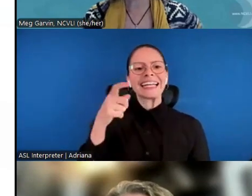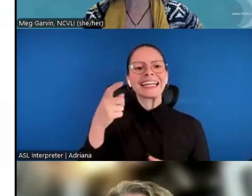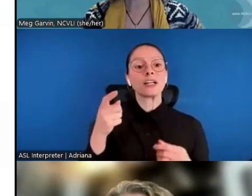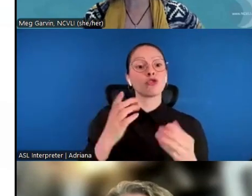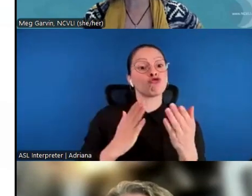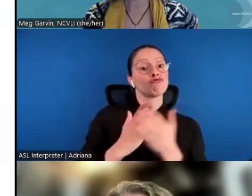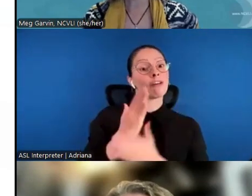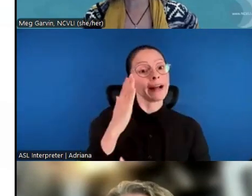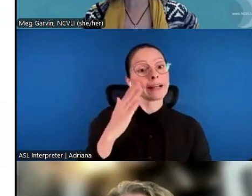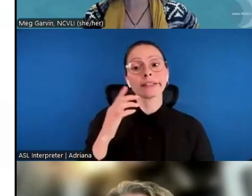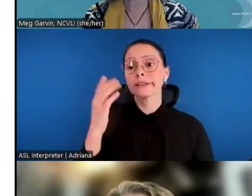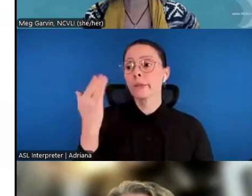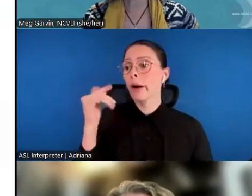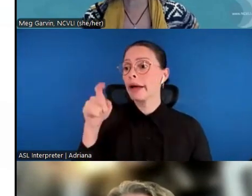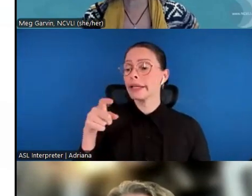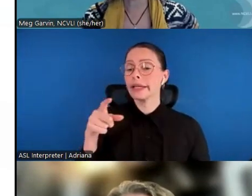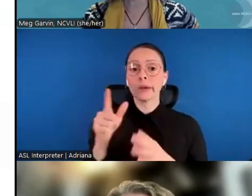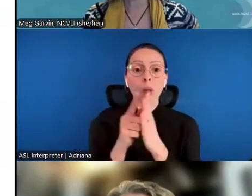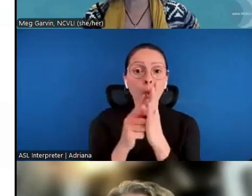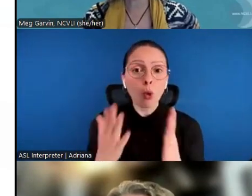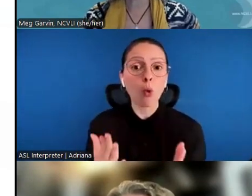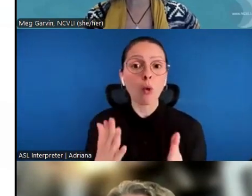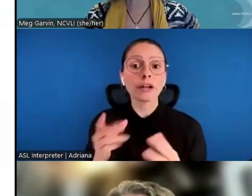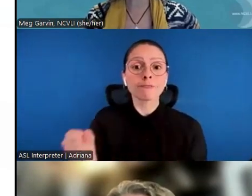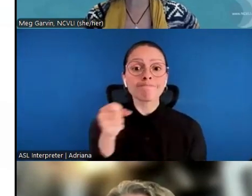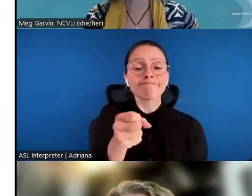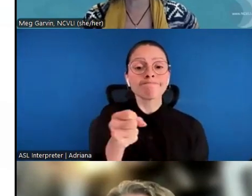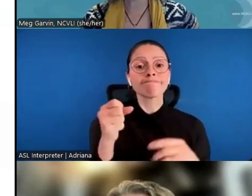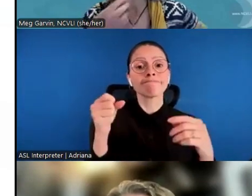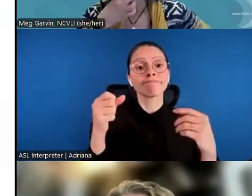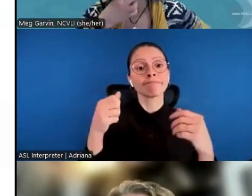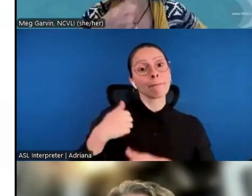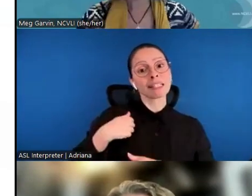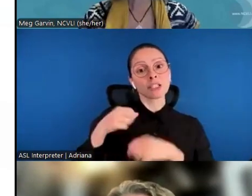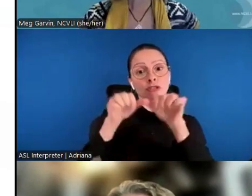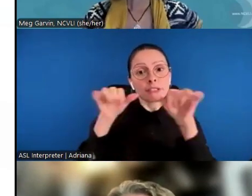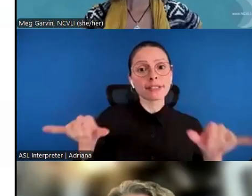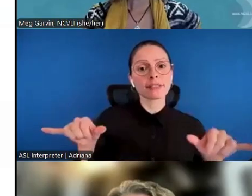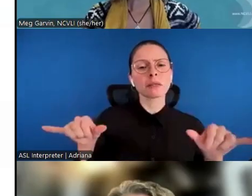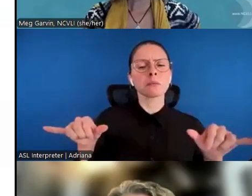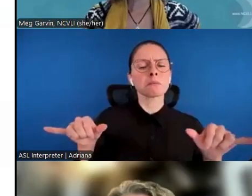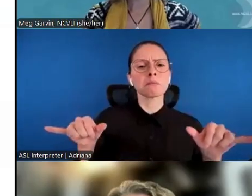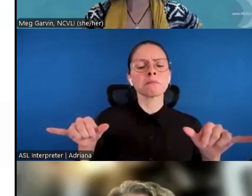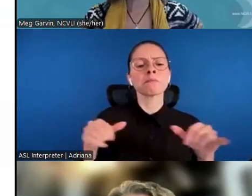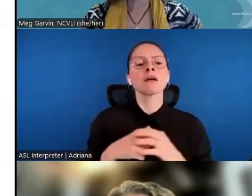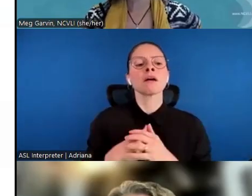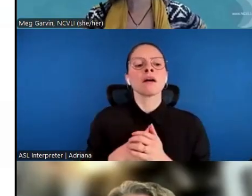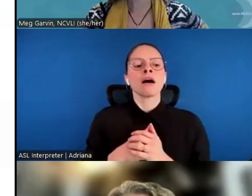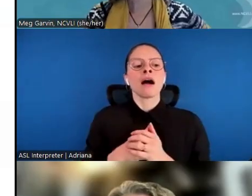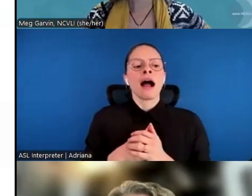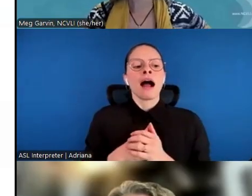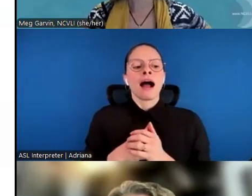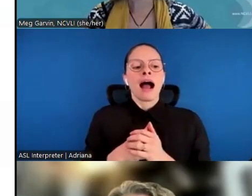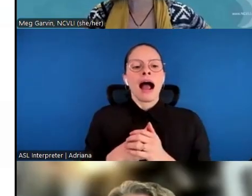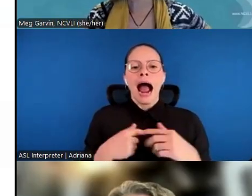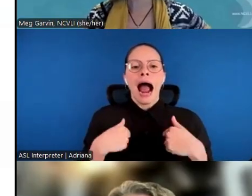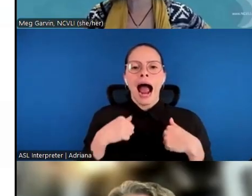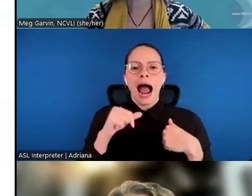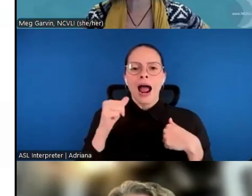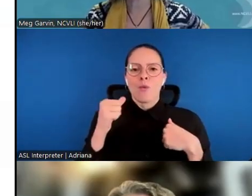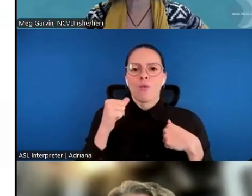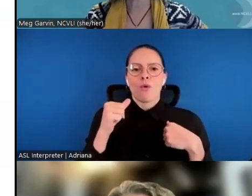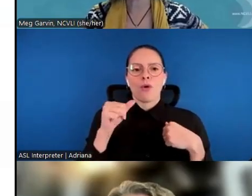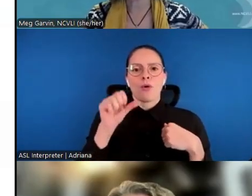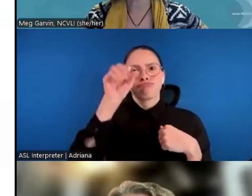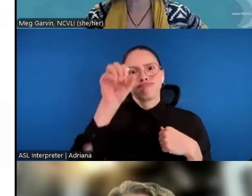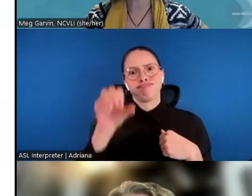rights? Why do we need lawyers in the military system to provide? Well, I'm not going to give you a lot of data because I think based on